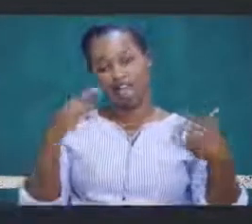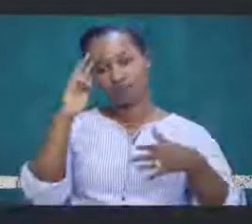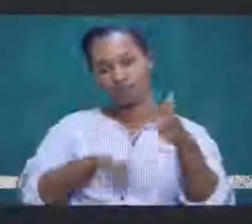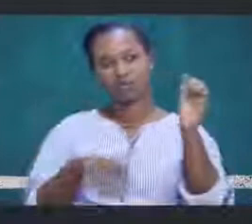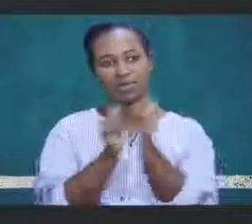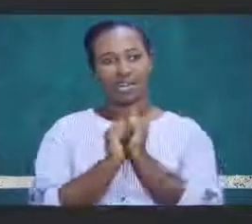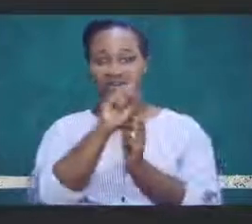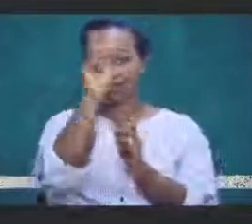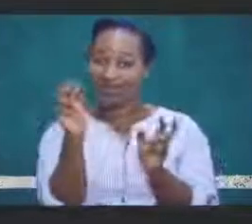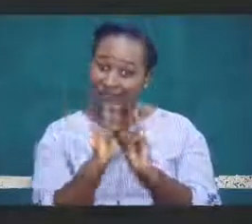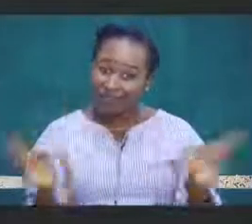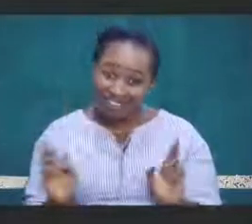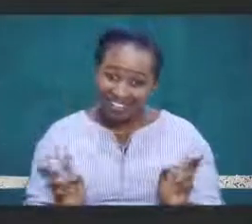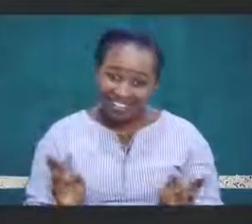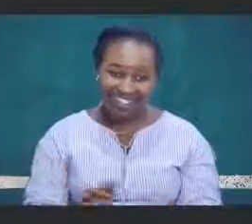you ready?